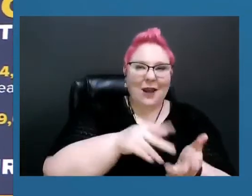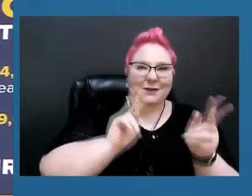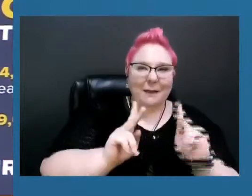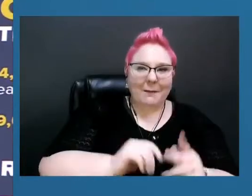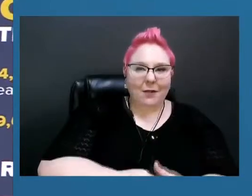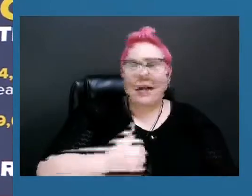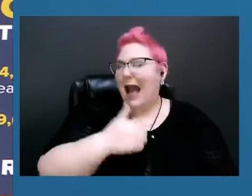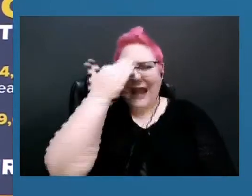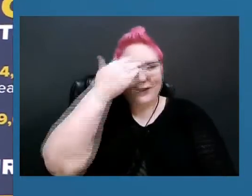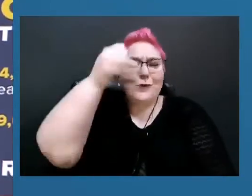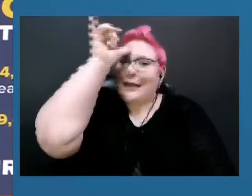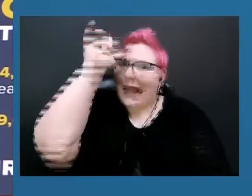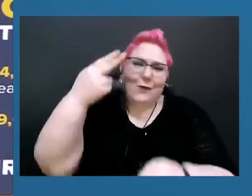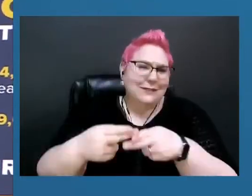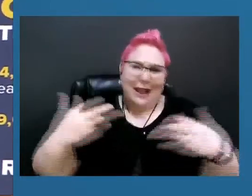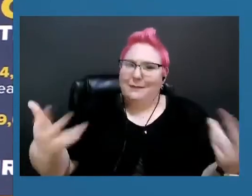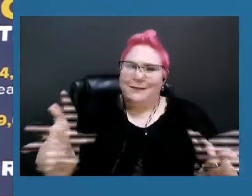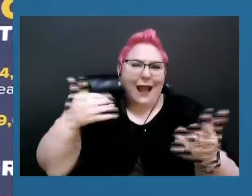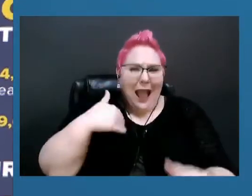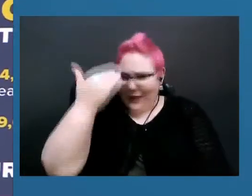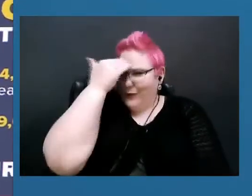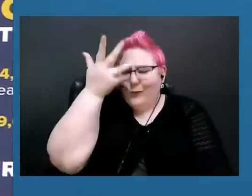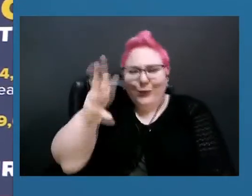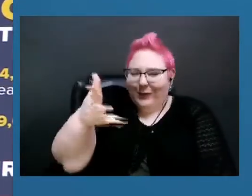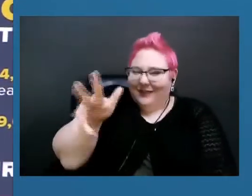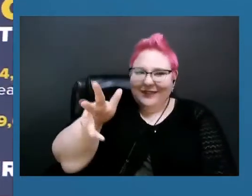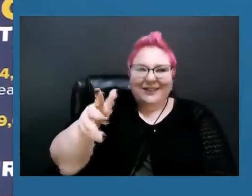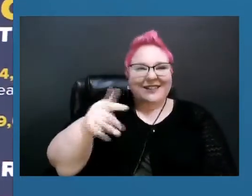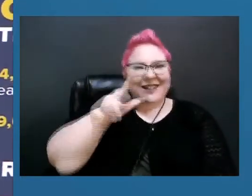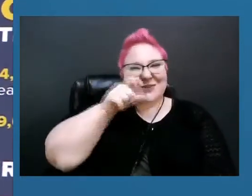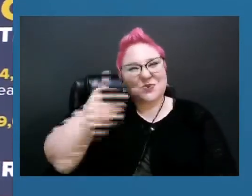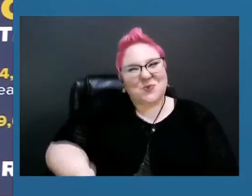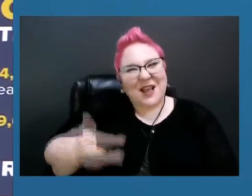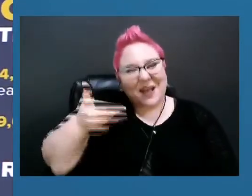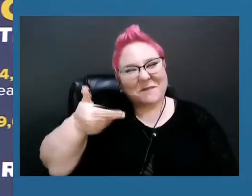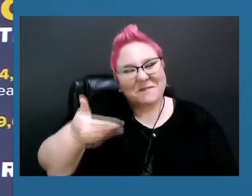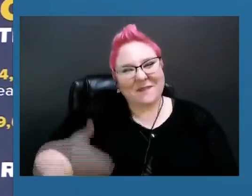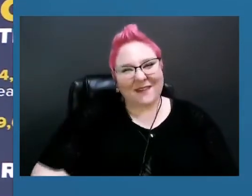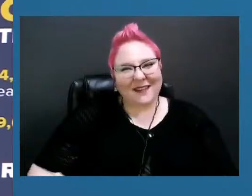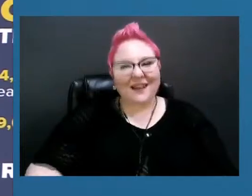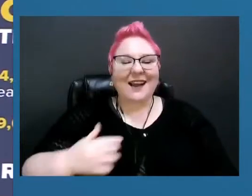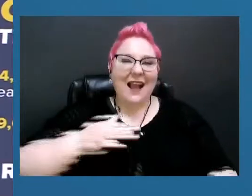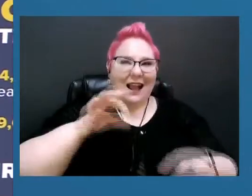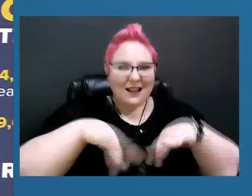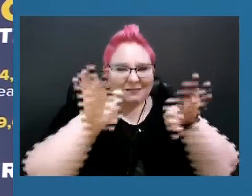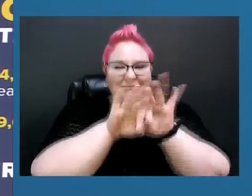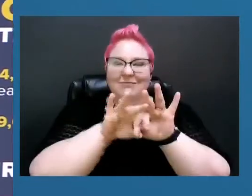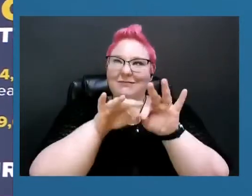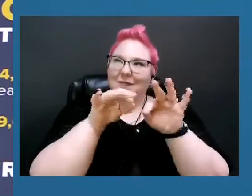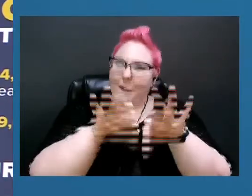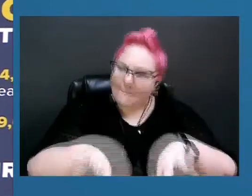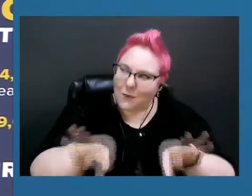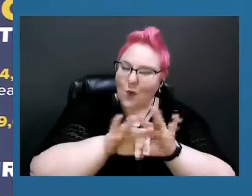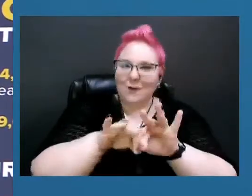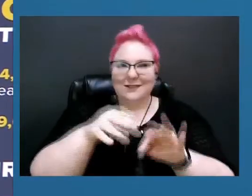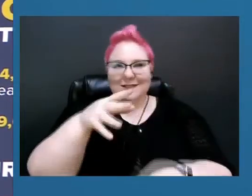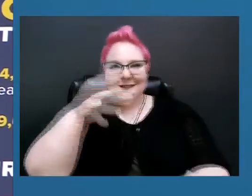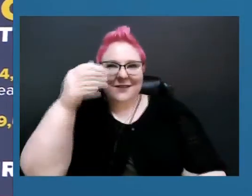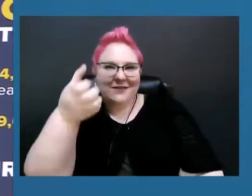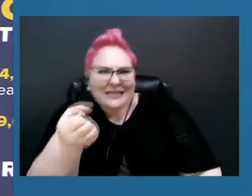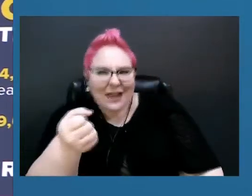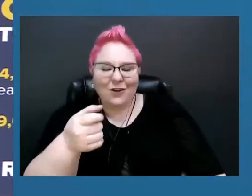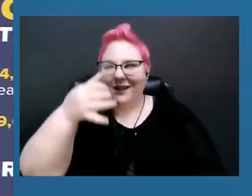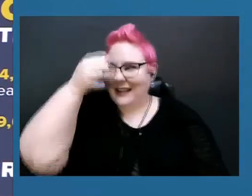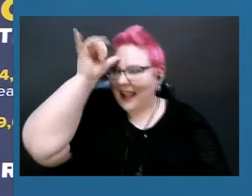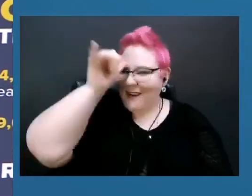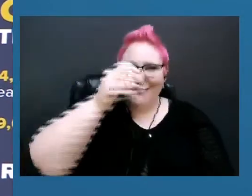cows' names. I mean, this is who I am. I understand the importance of dairy and the crops, and it feeds all of us from here to New